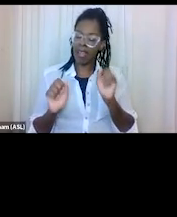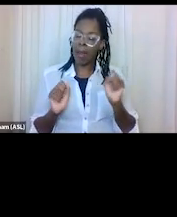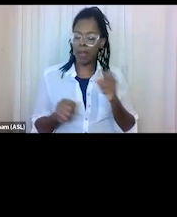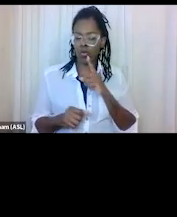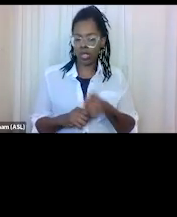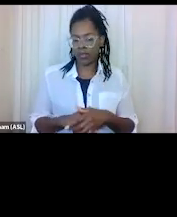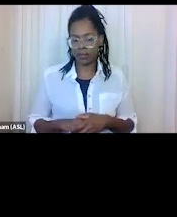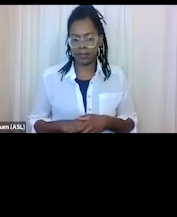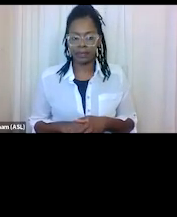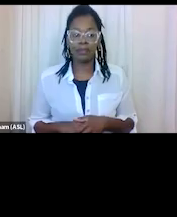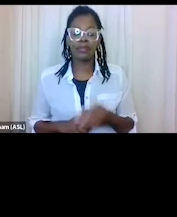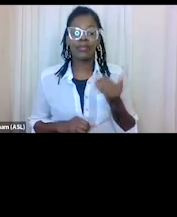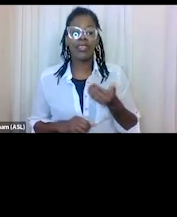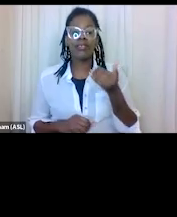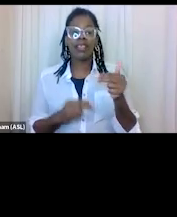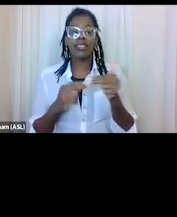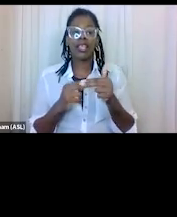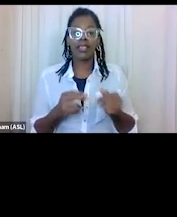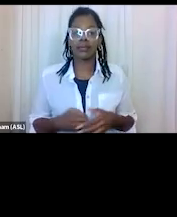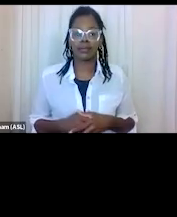Okay, next slide.